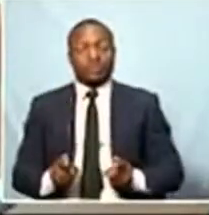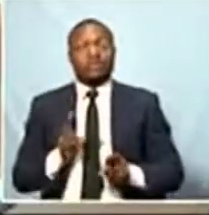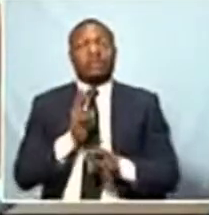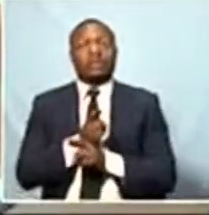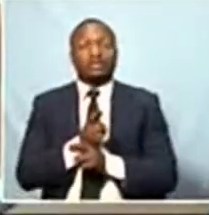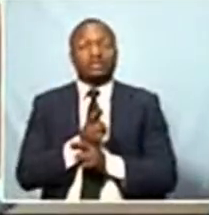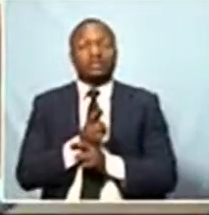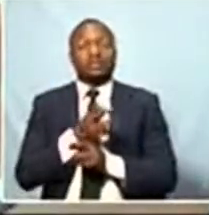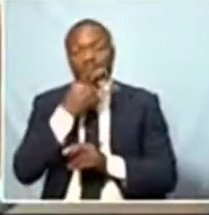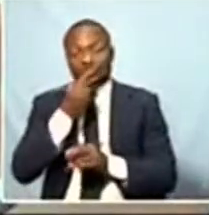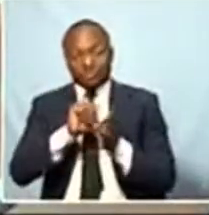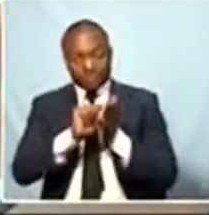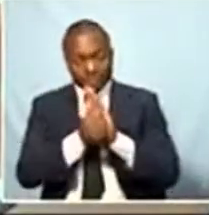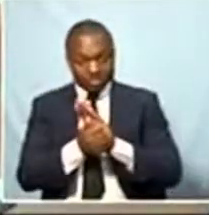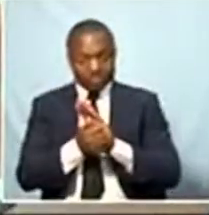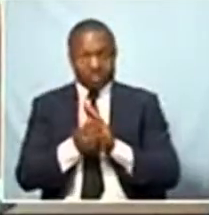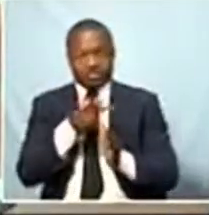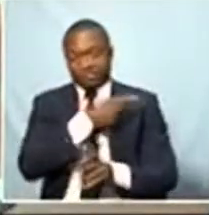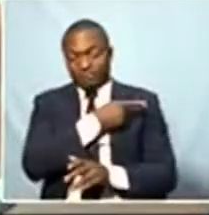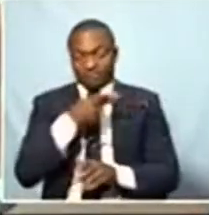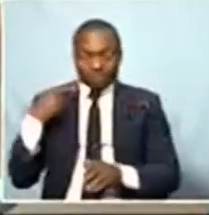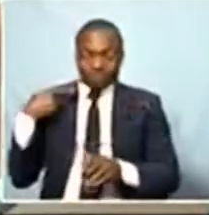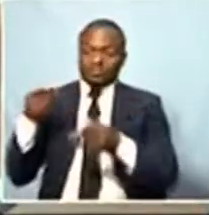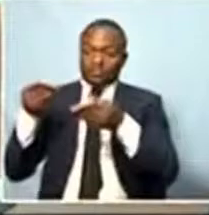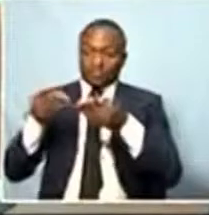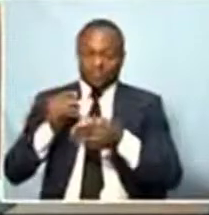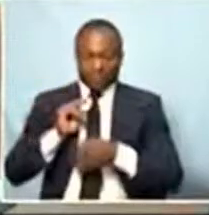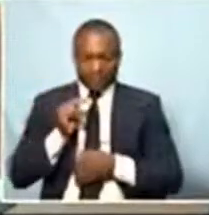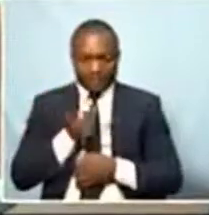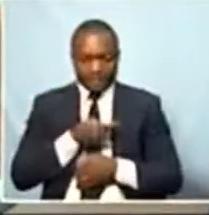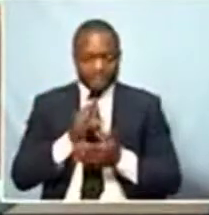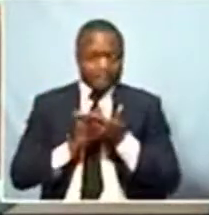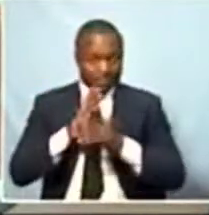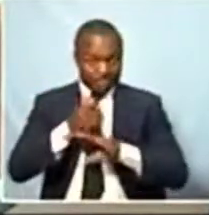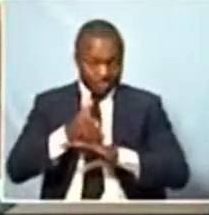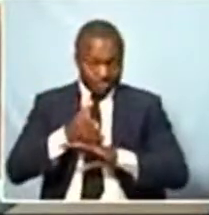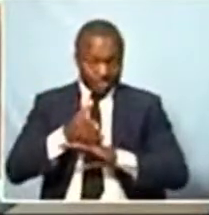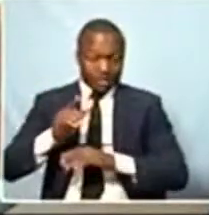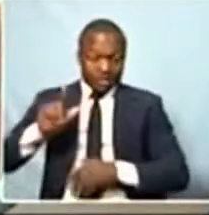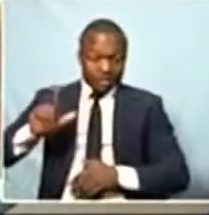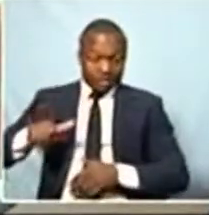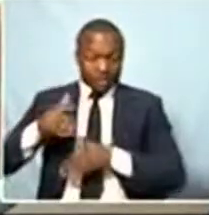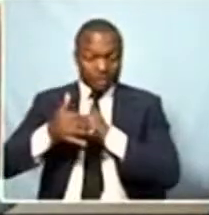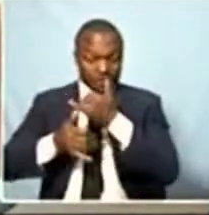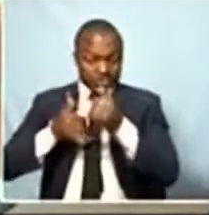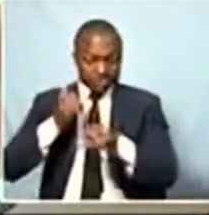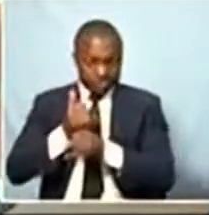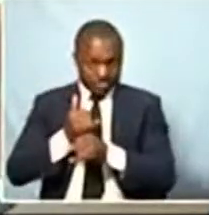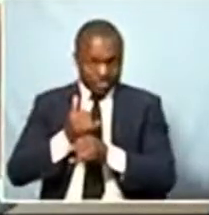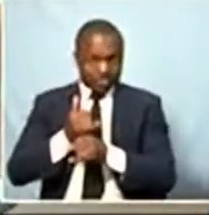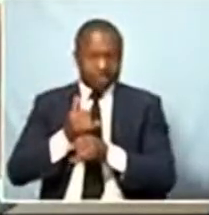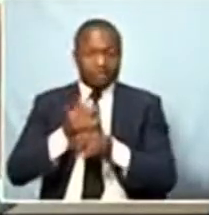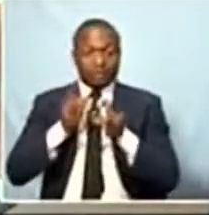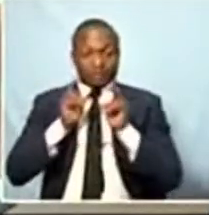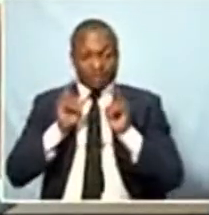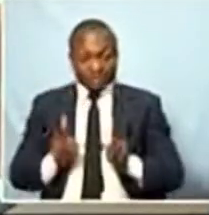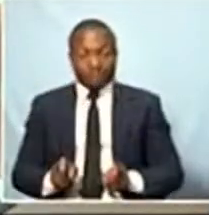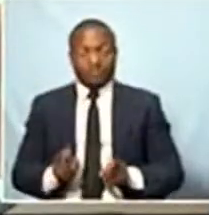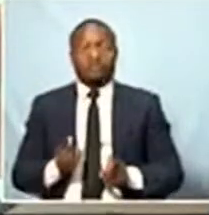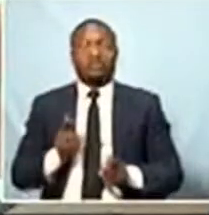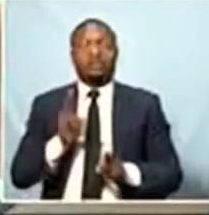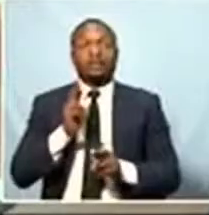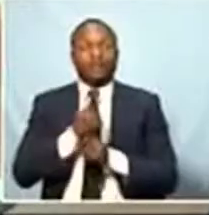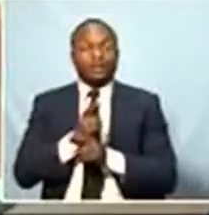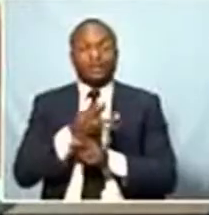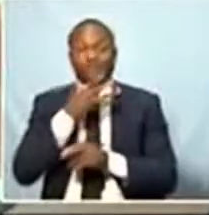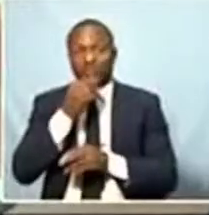us. Then thereafter, last year we received the Human Rights Commission Act number 4 of